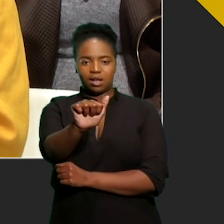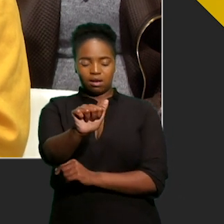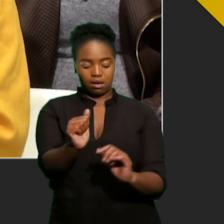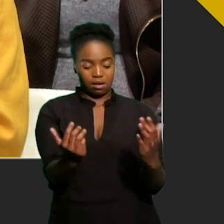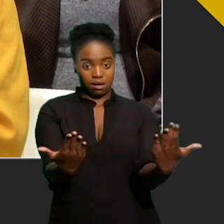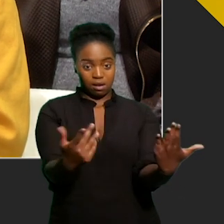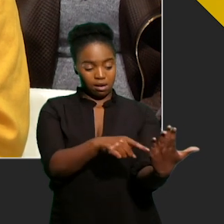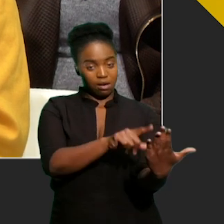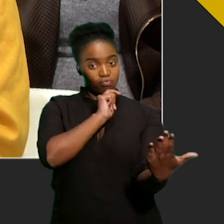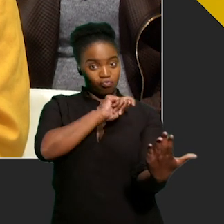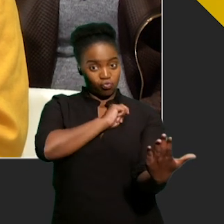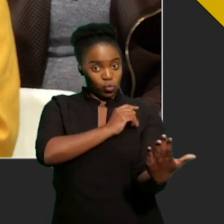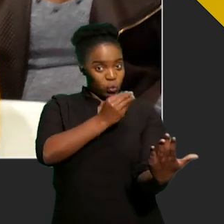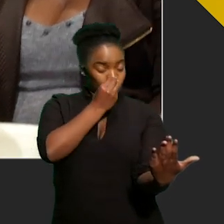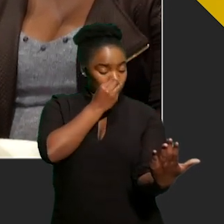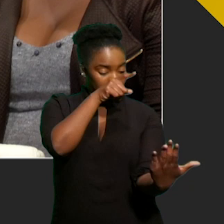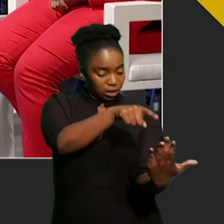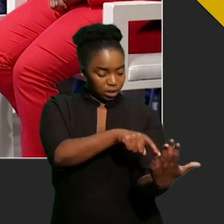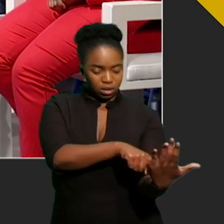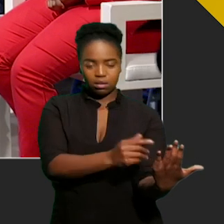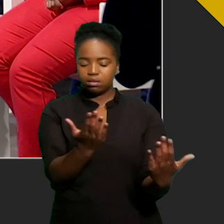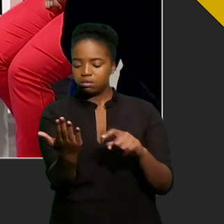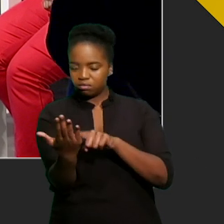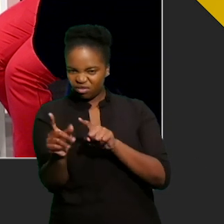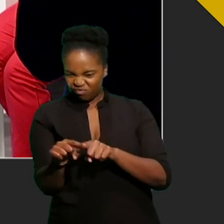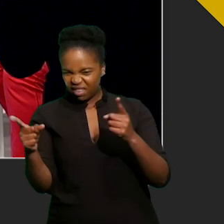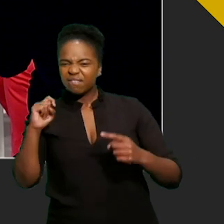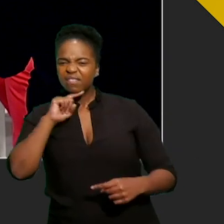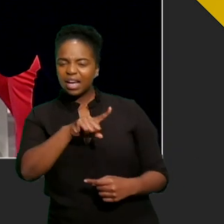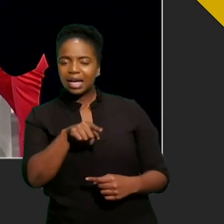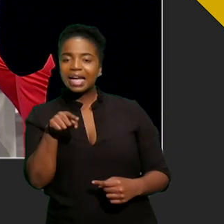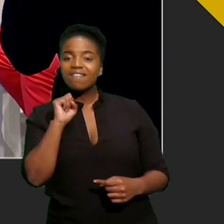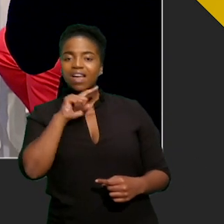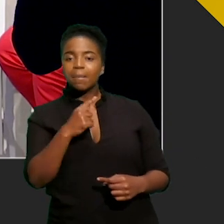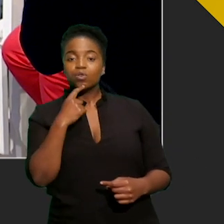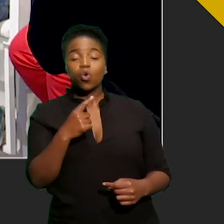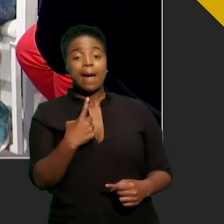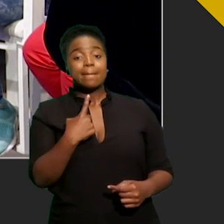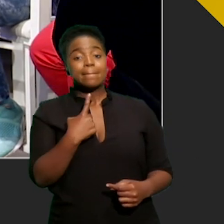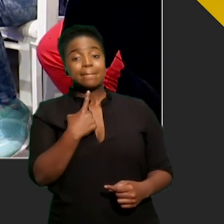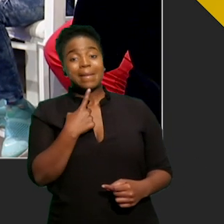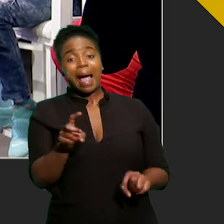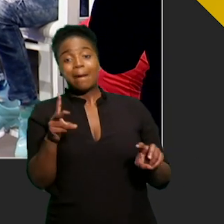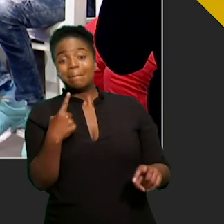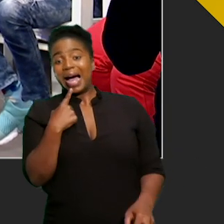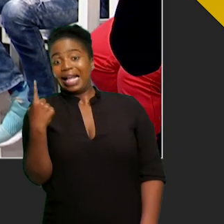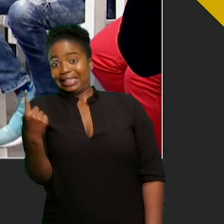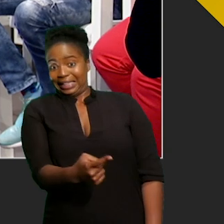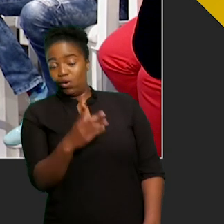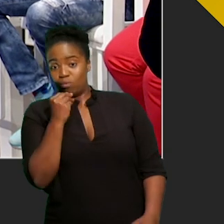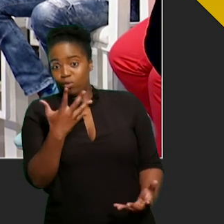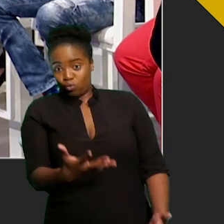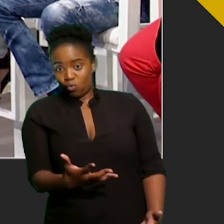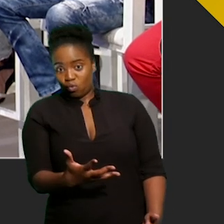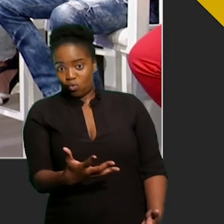fake news and real news by like ama sources. Okay. Fake news bazothanda ukuthi allegedly, but real news bazokutshela ukuthi we